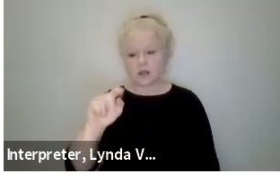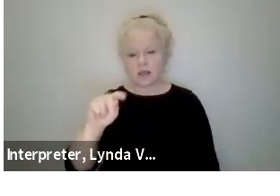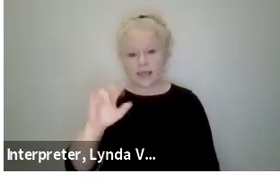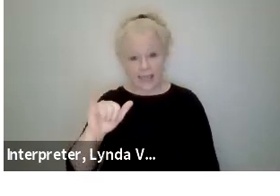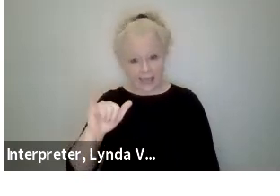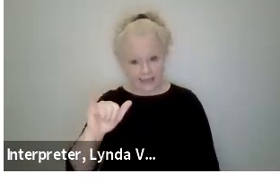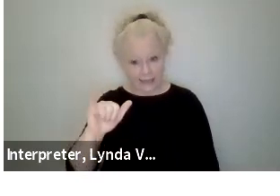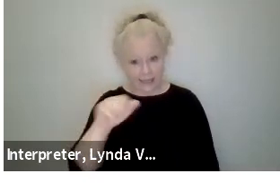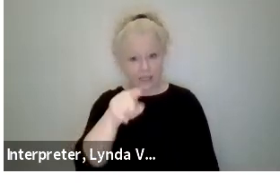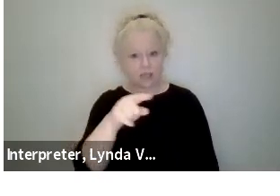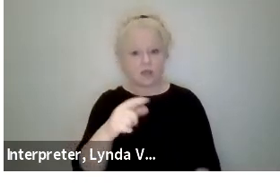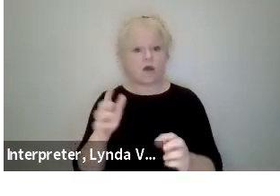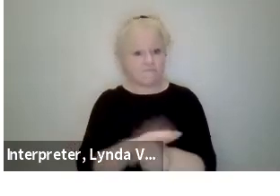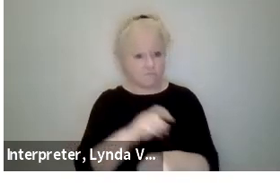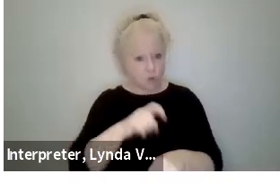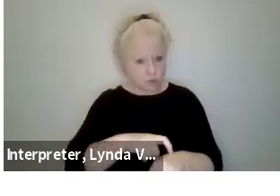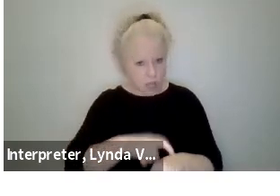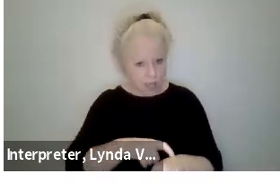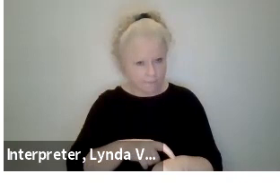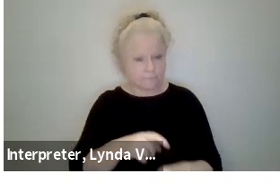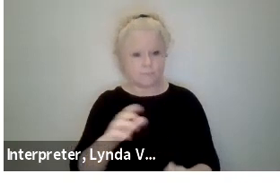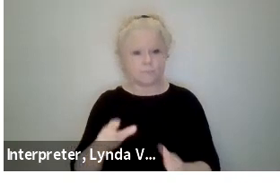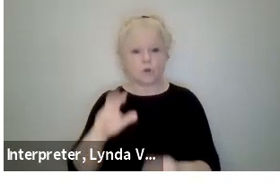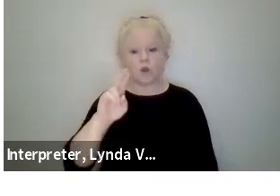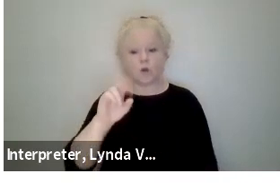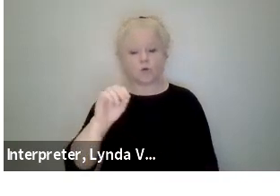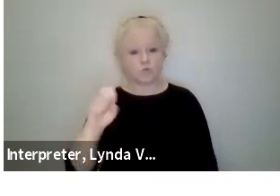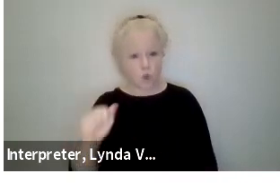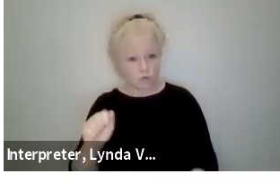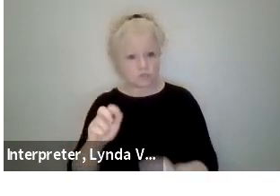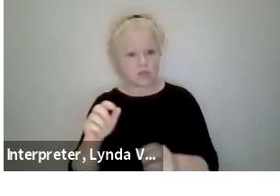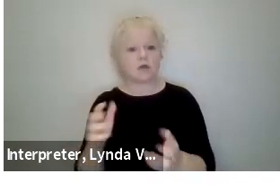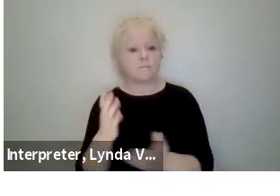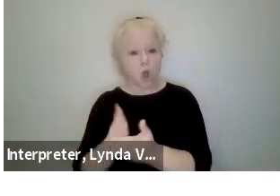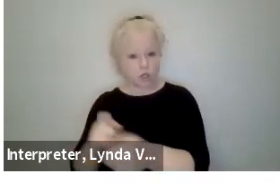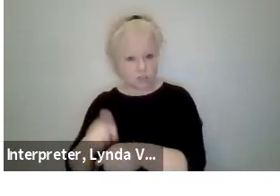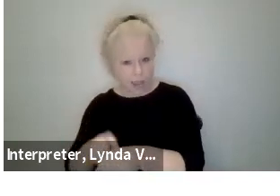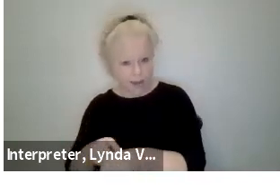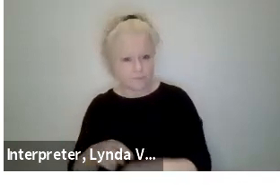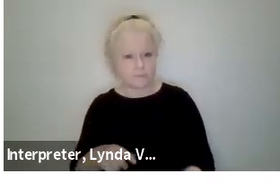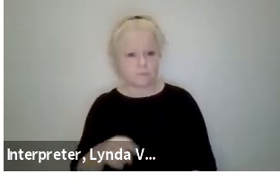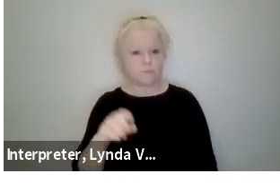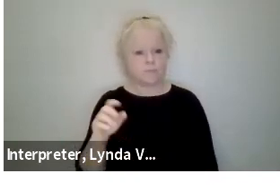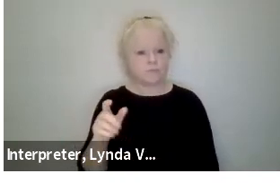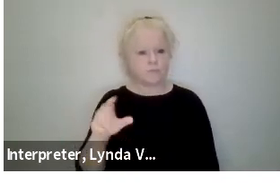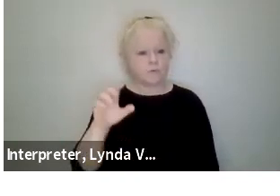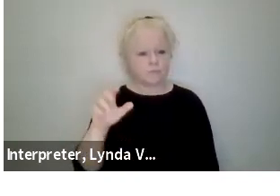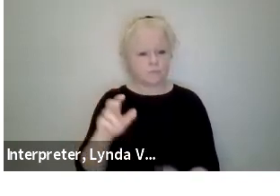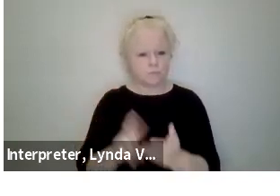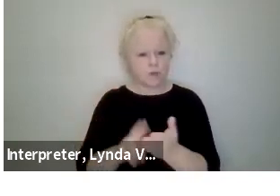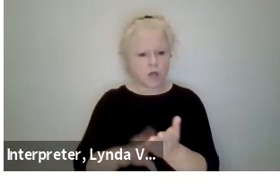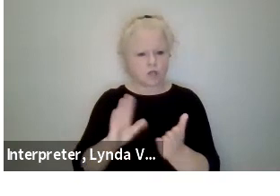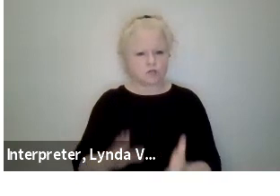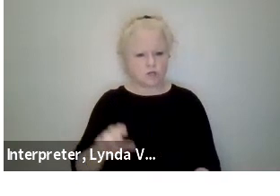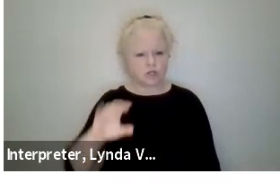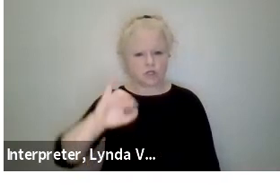employment specialist, Rosa Haynes, who's our part-time readiness specialist, our employment services contractor, Jamie